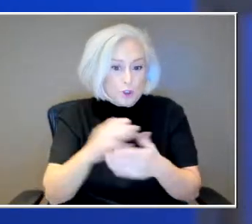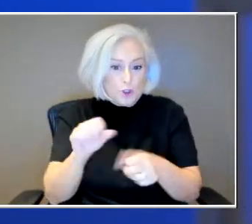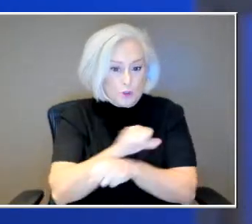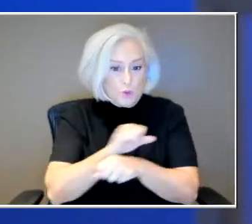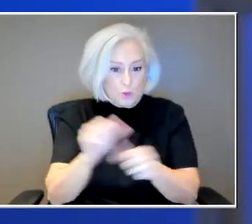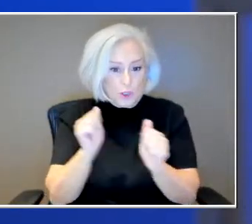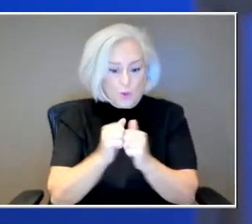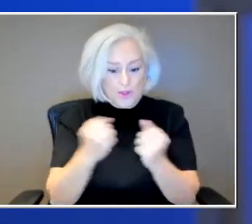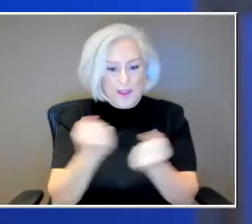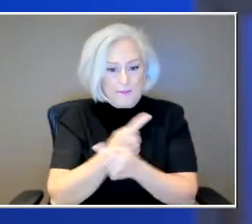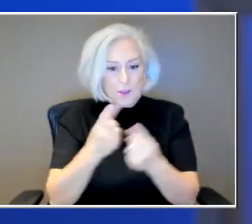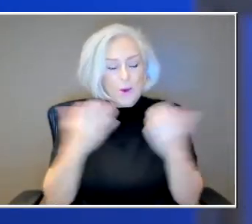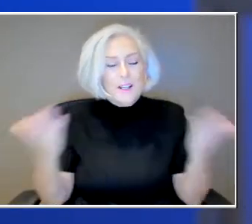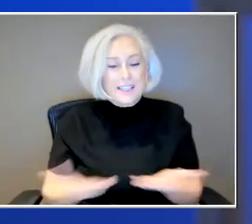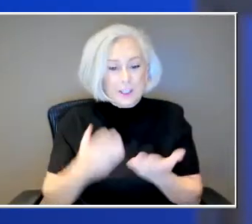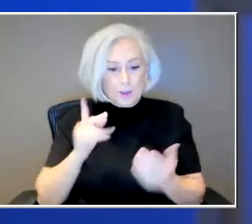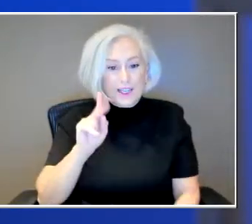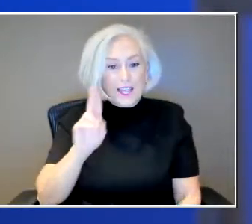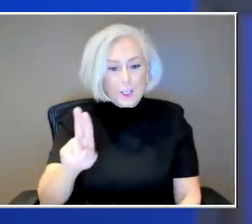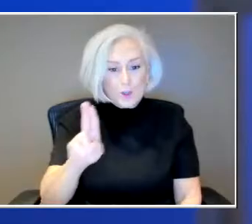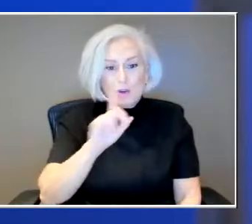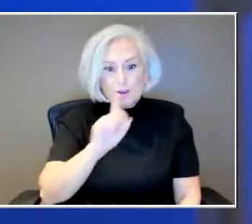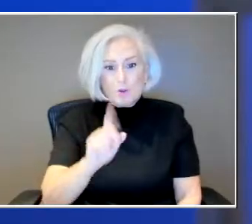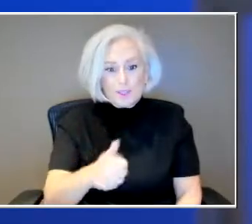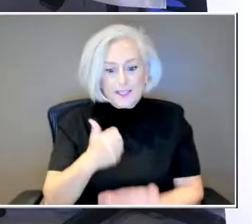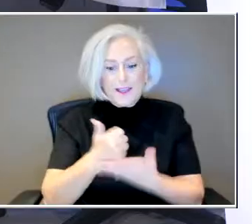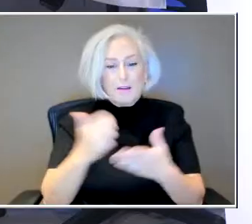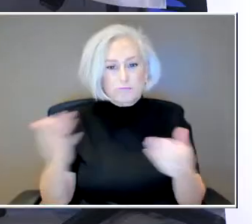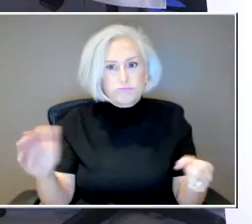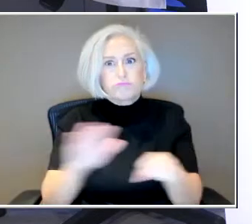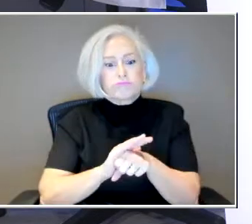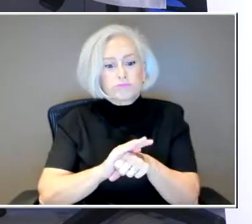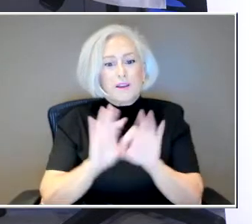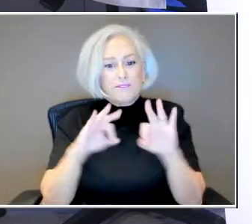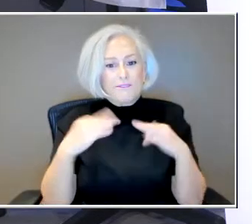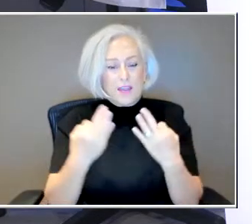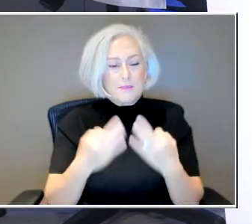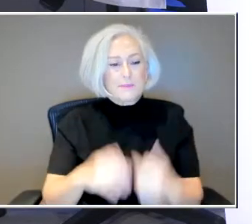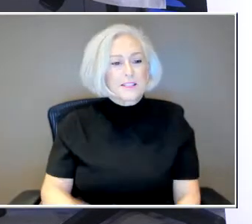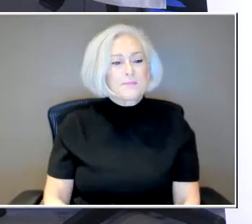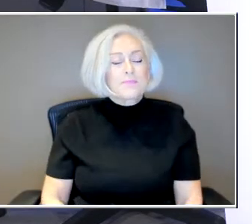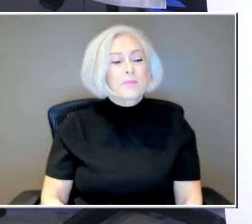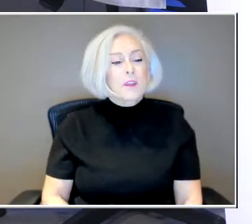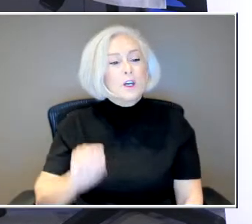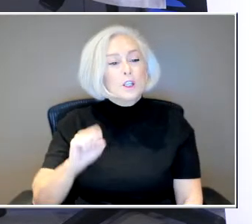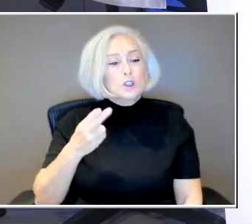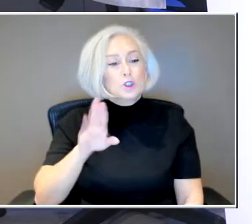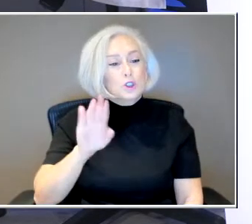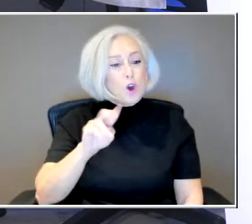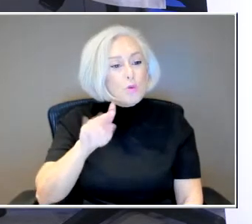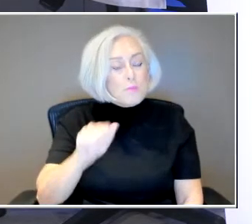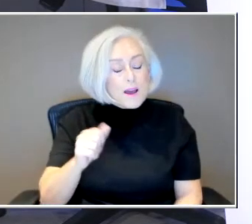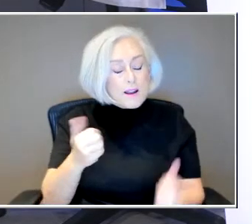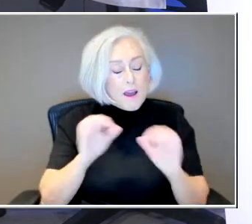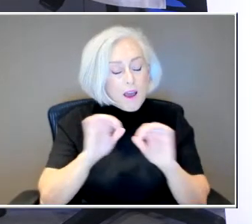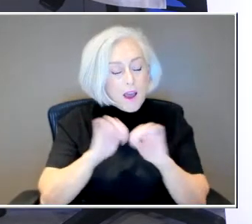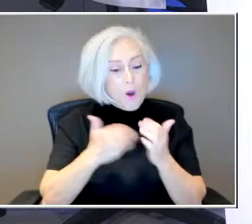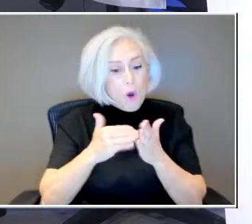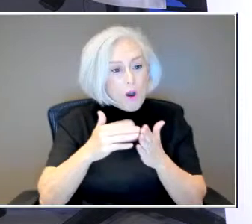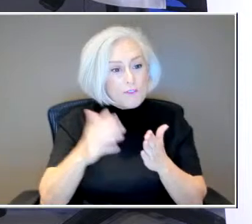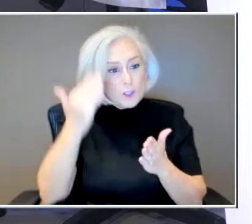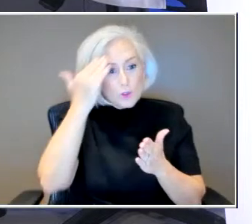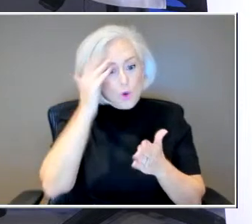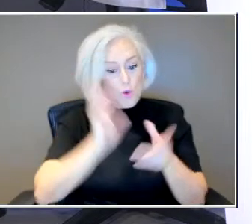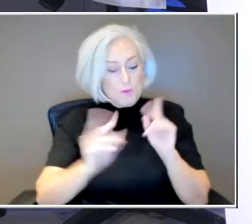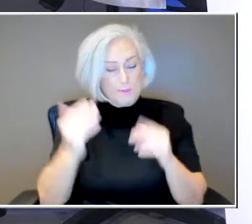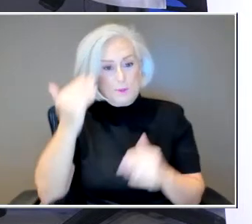here at KU because it's helped the whole entire family. Well, and Shabana, how often do you hear like someone really knowing their family history Absolutely. and